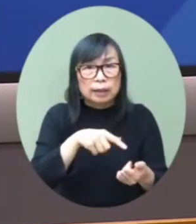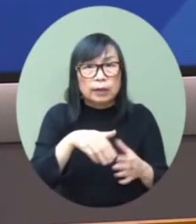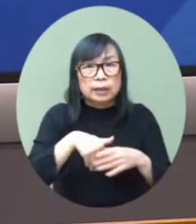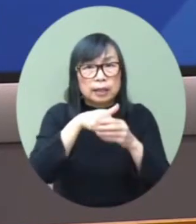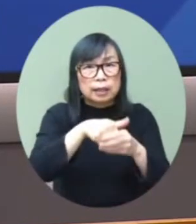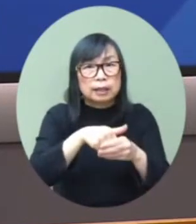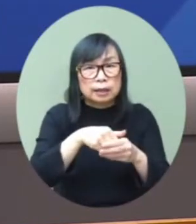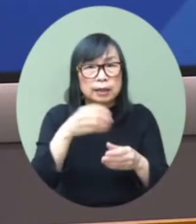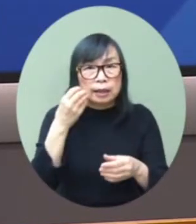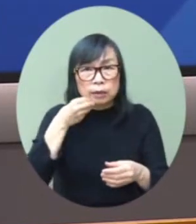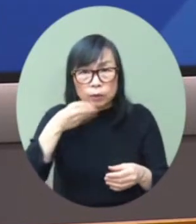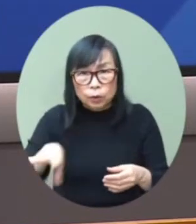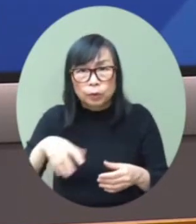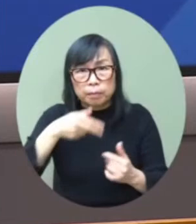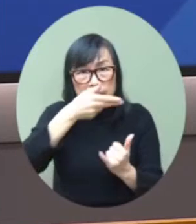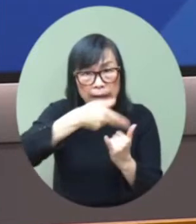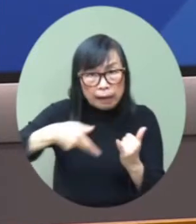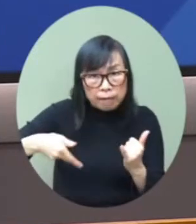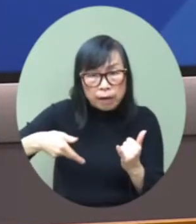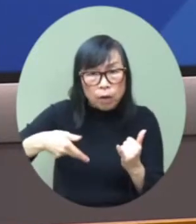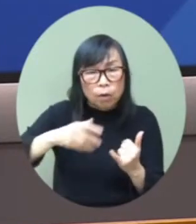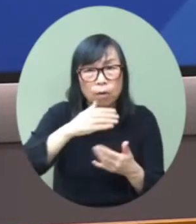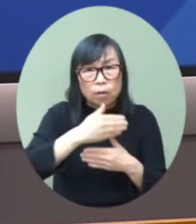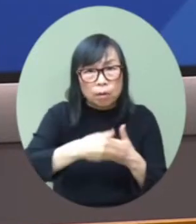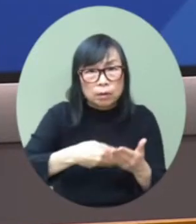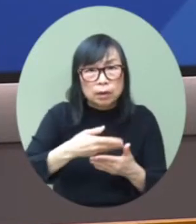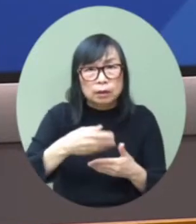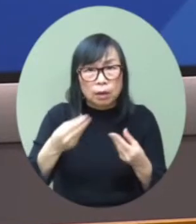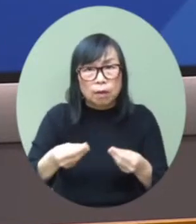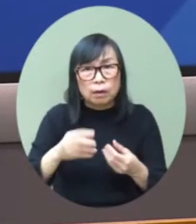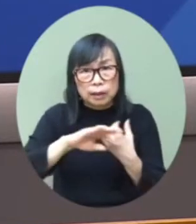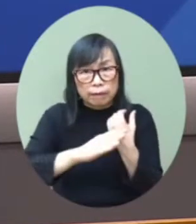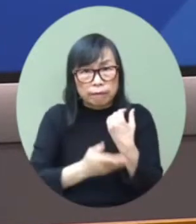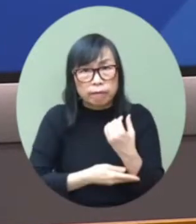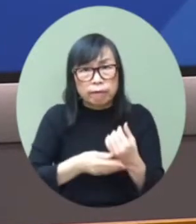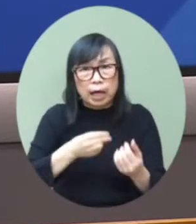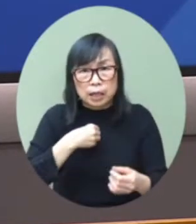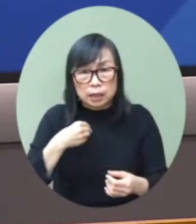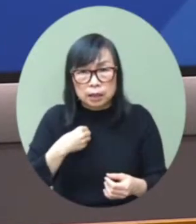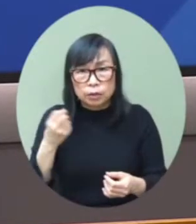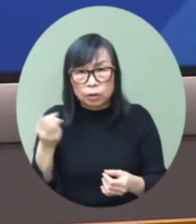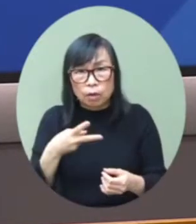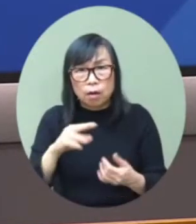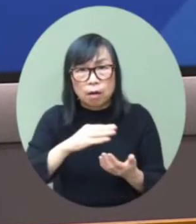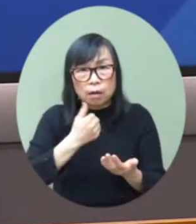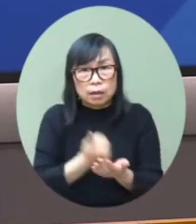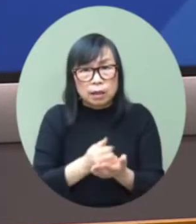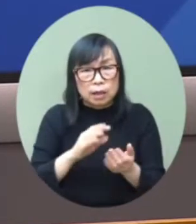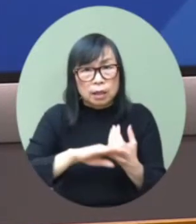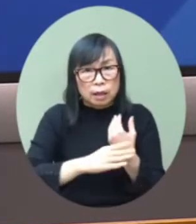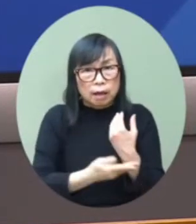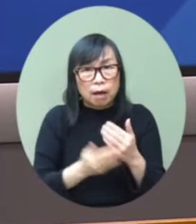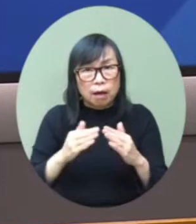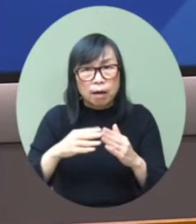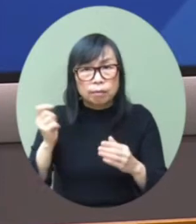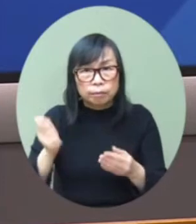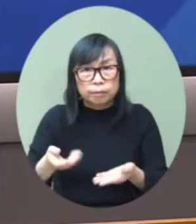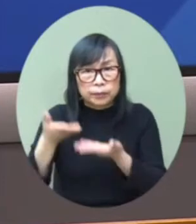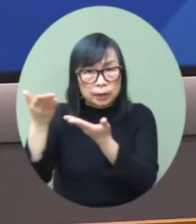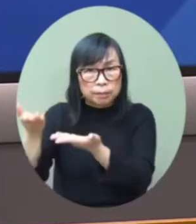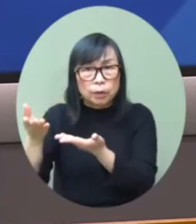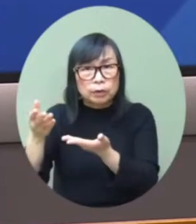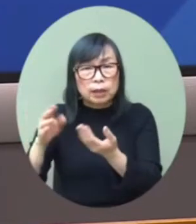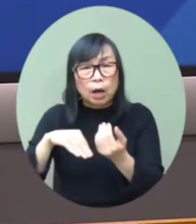the coroner and ask for permission to exempt from autopsy. Our forensic